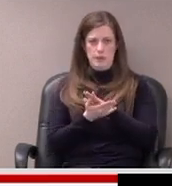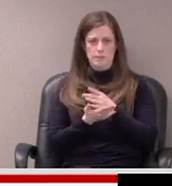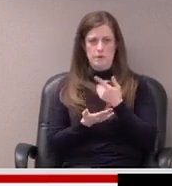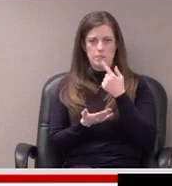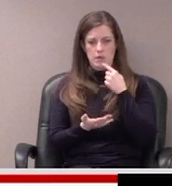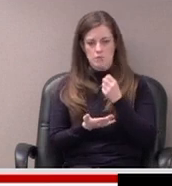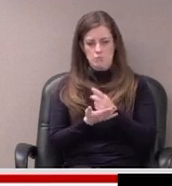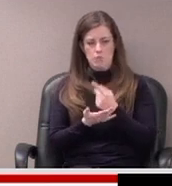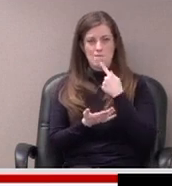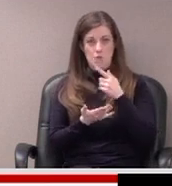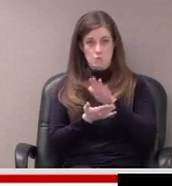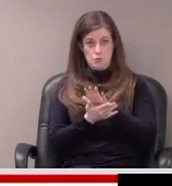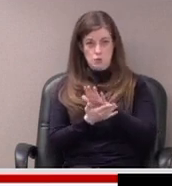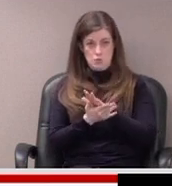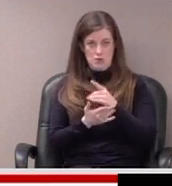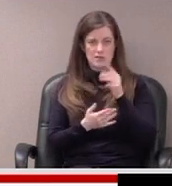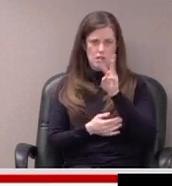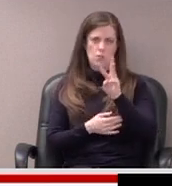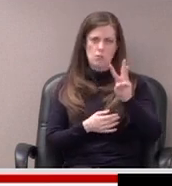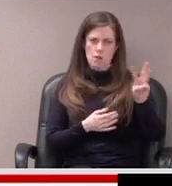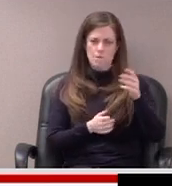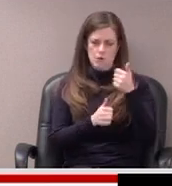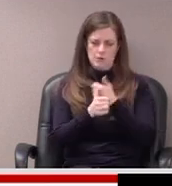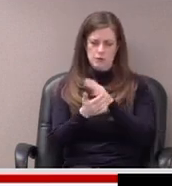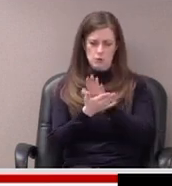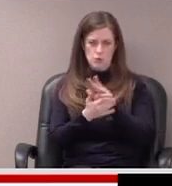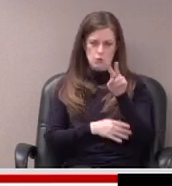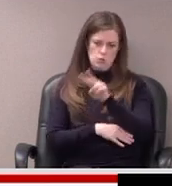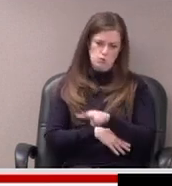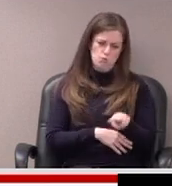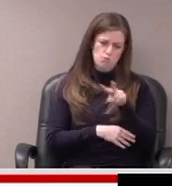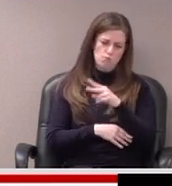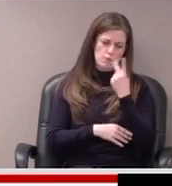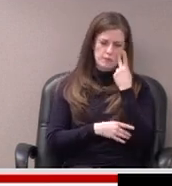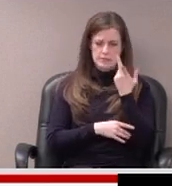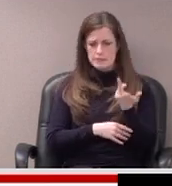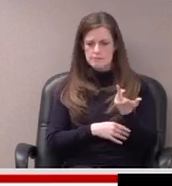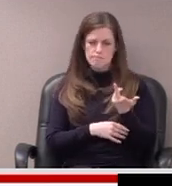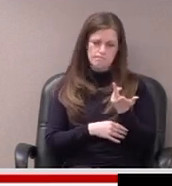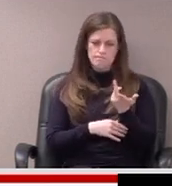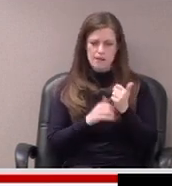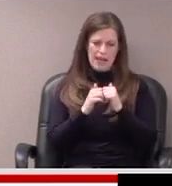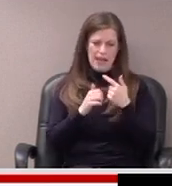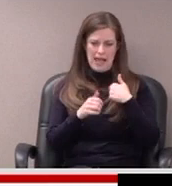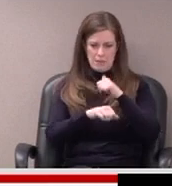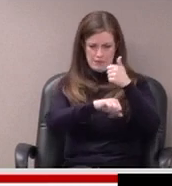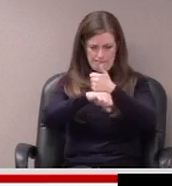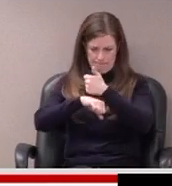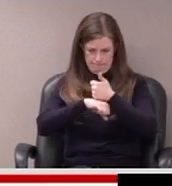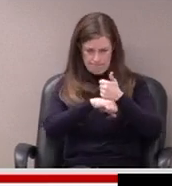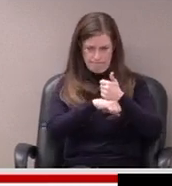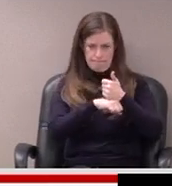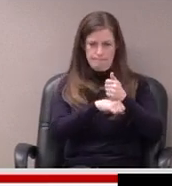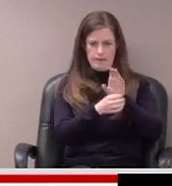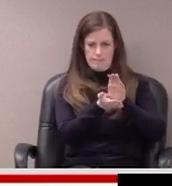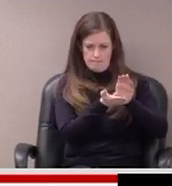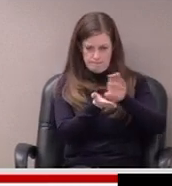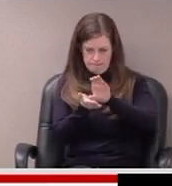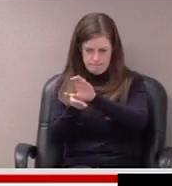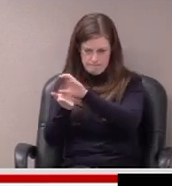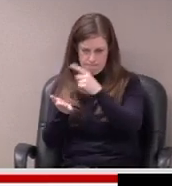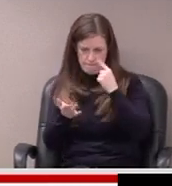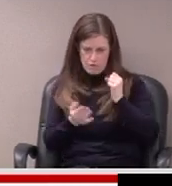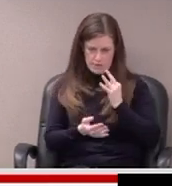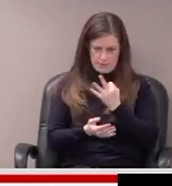our website for each school to look at so they can see how we have allocated the staffing